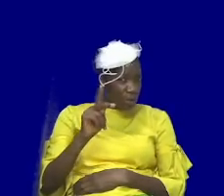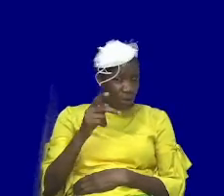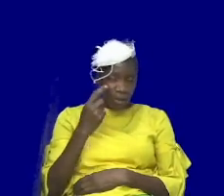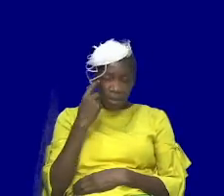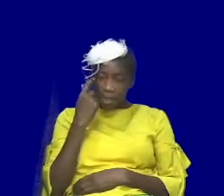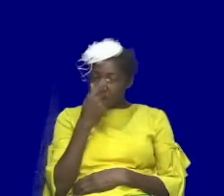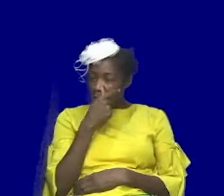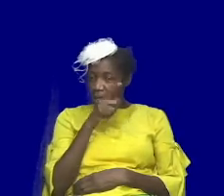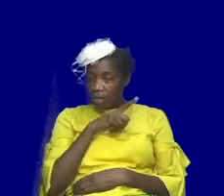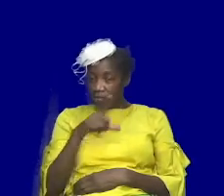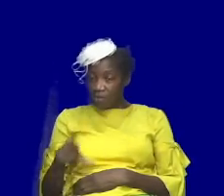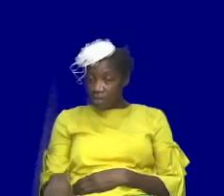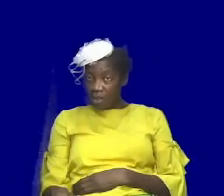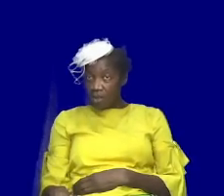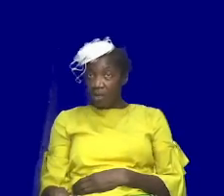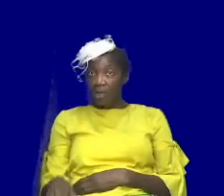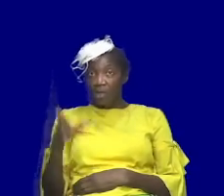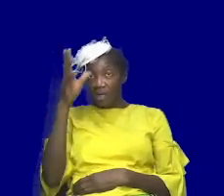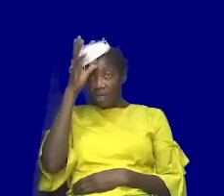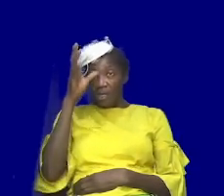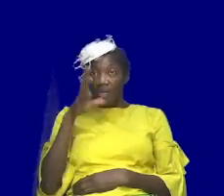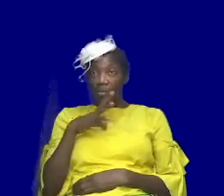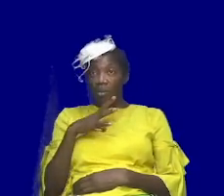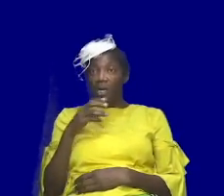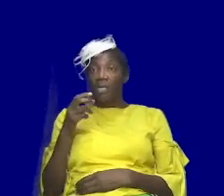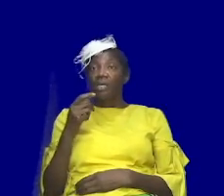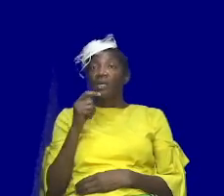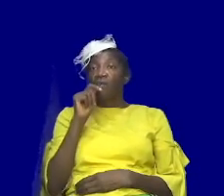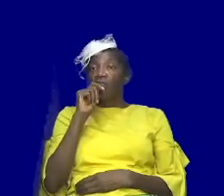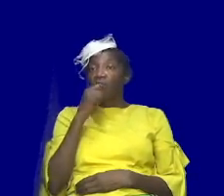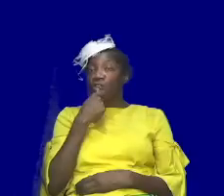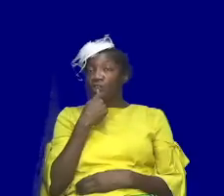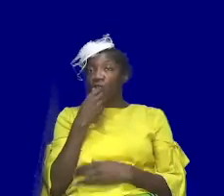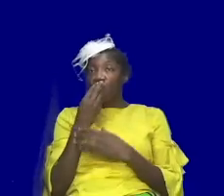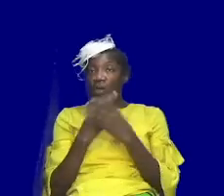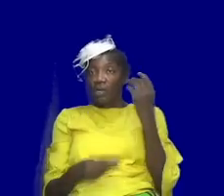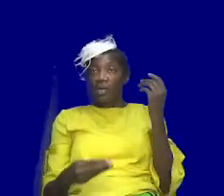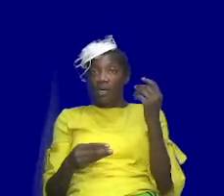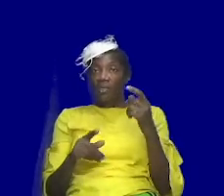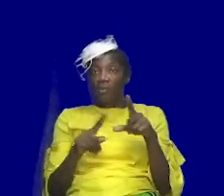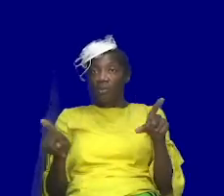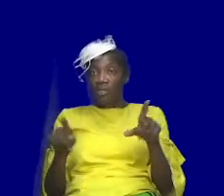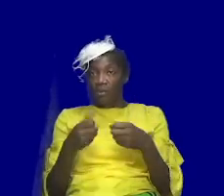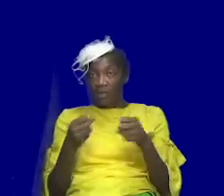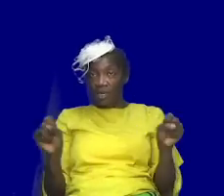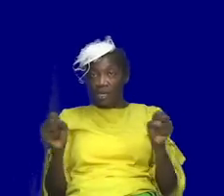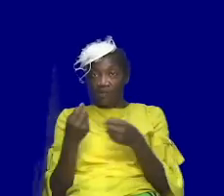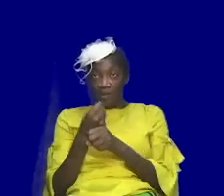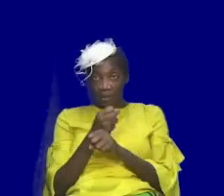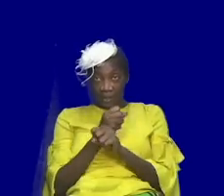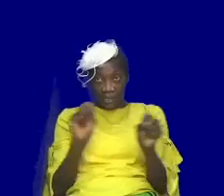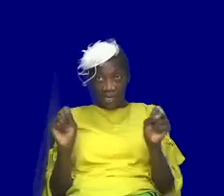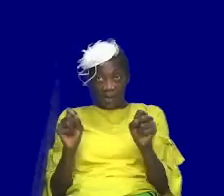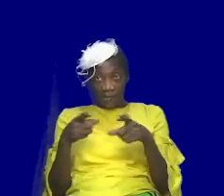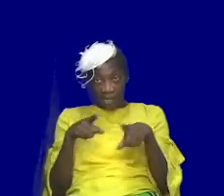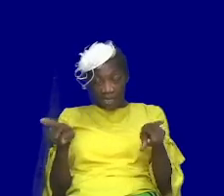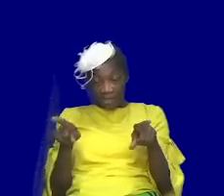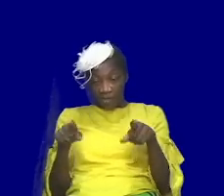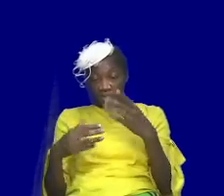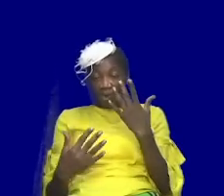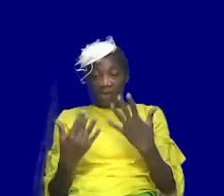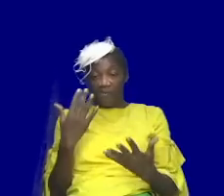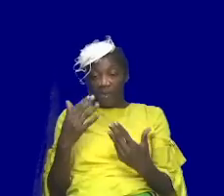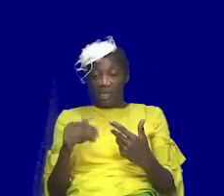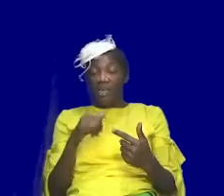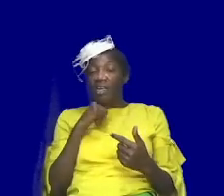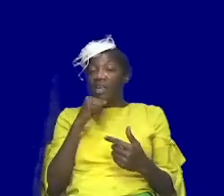suffer loss, but he himself shall be saved, yet so as by fire. So the man won't lose his salvation. But all that